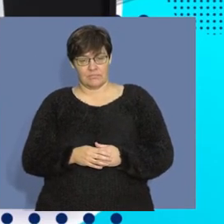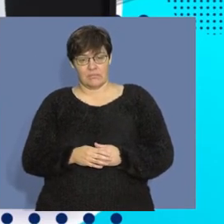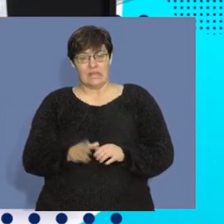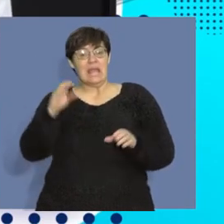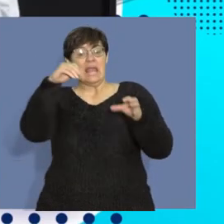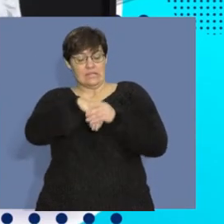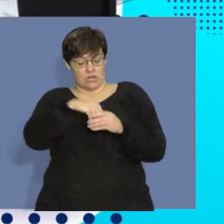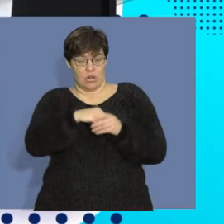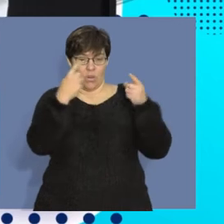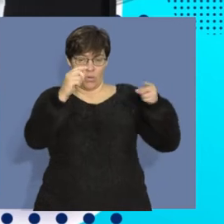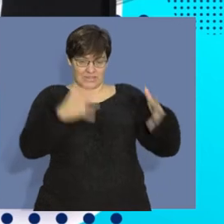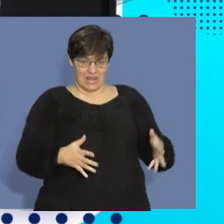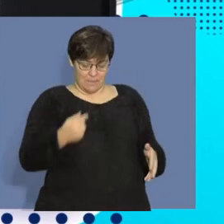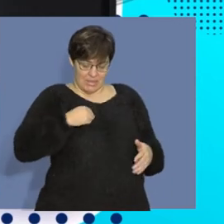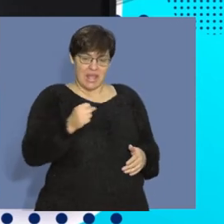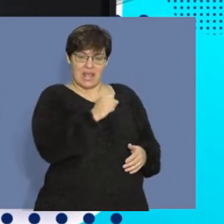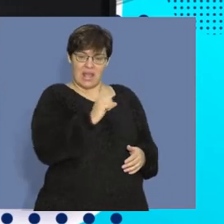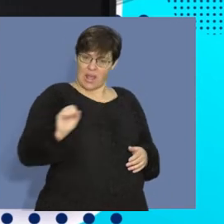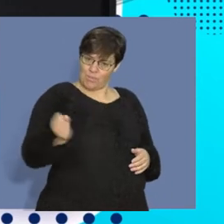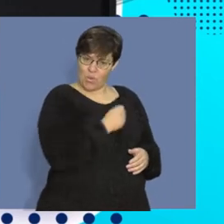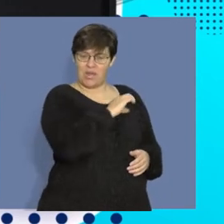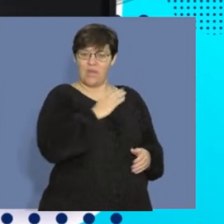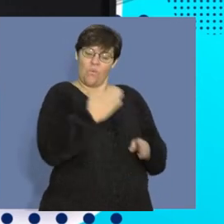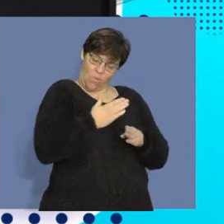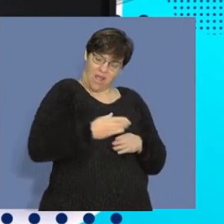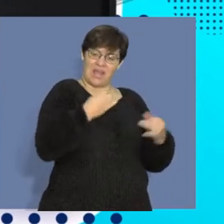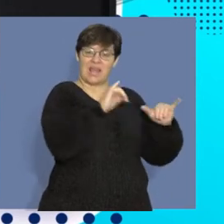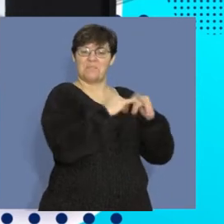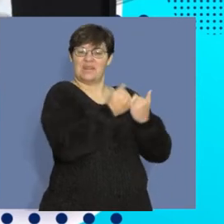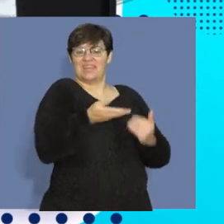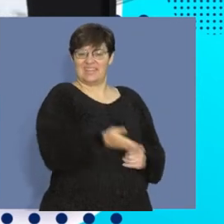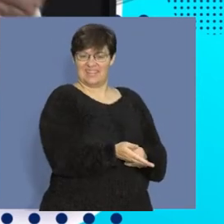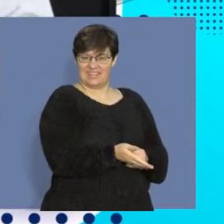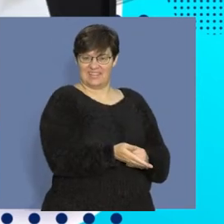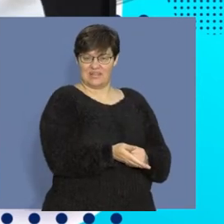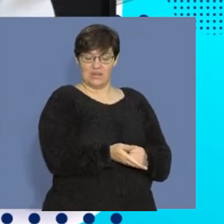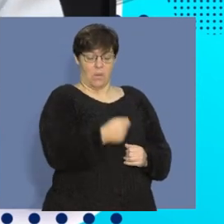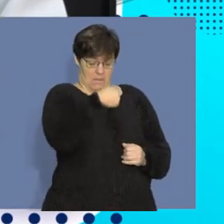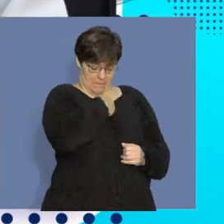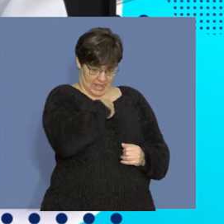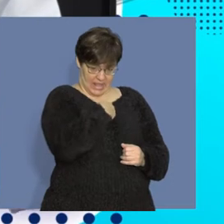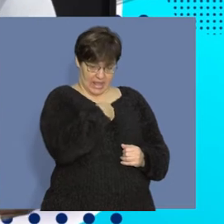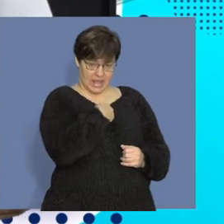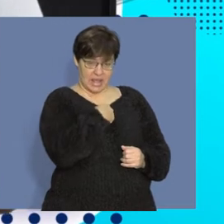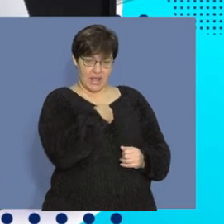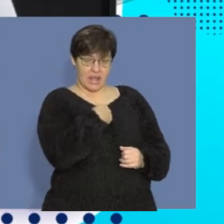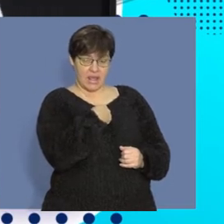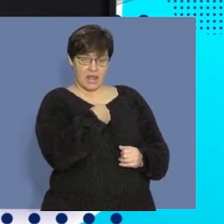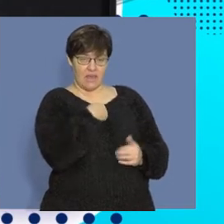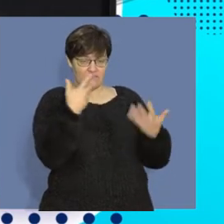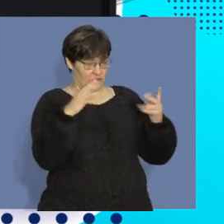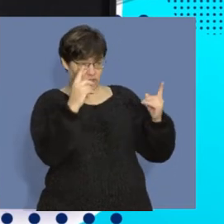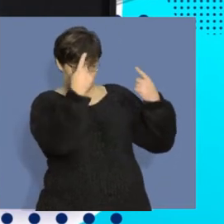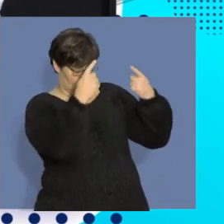our internal auditor, who is employed by the company, works for the company. Right, when it comes